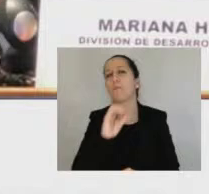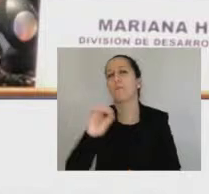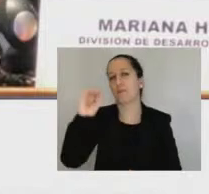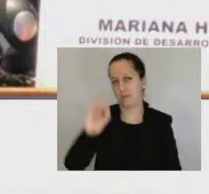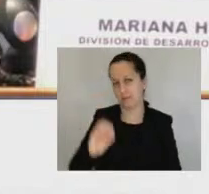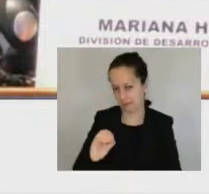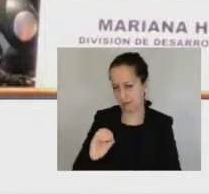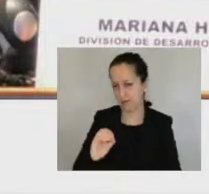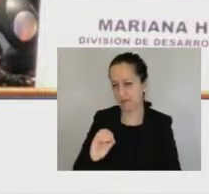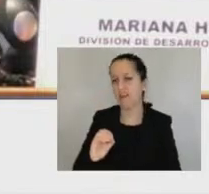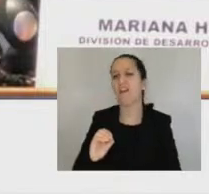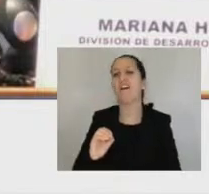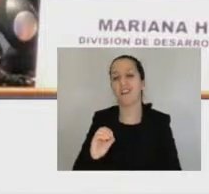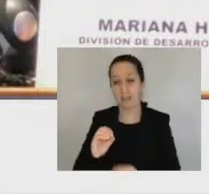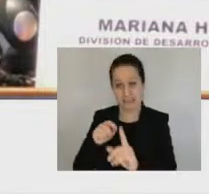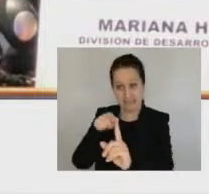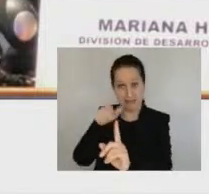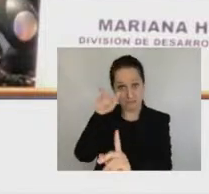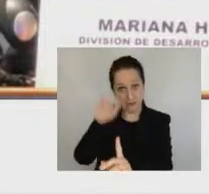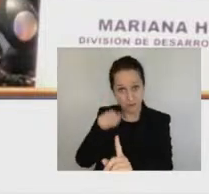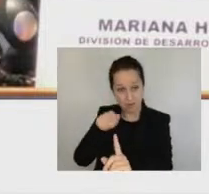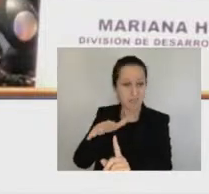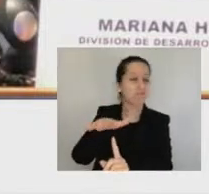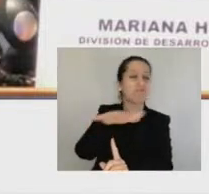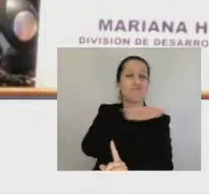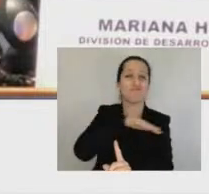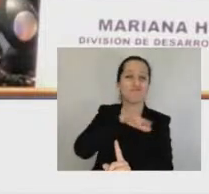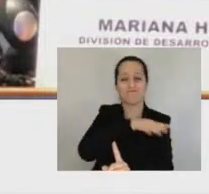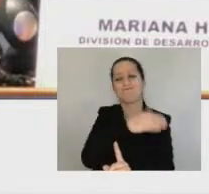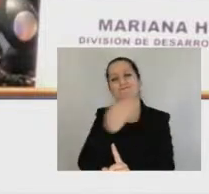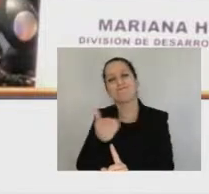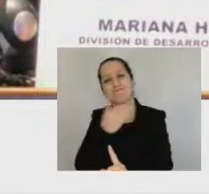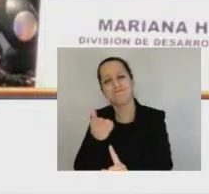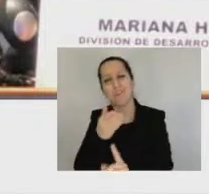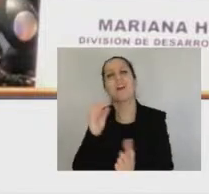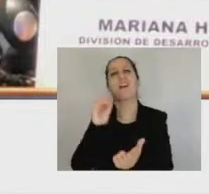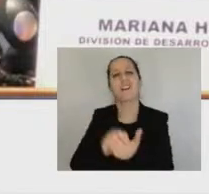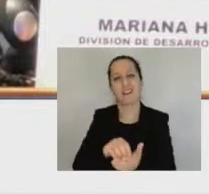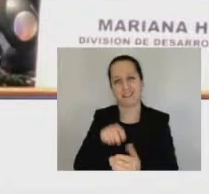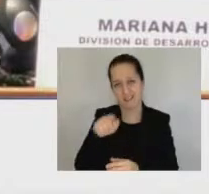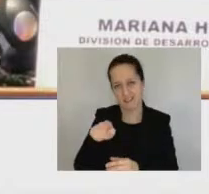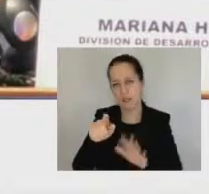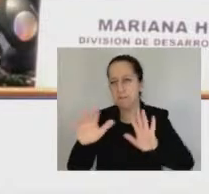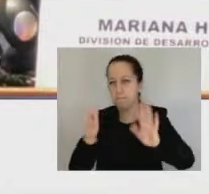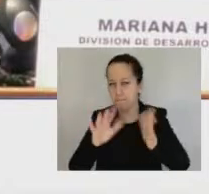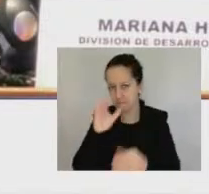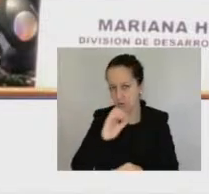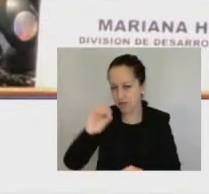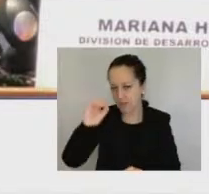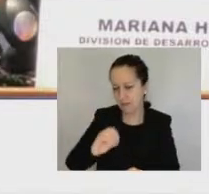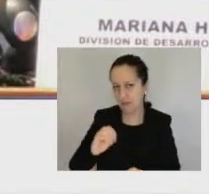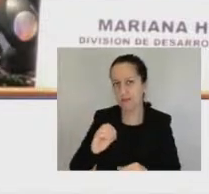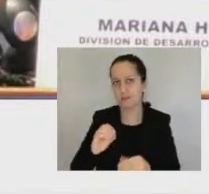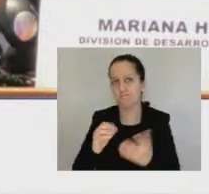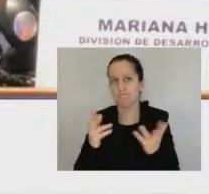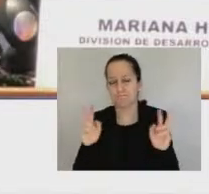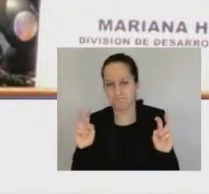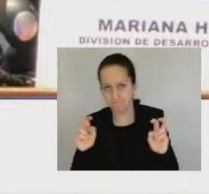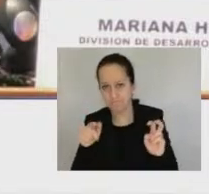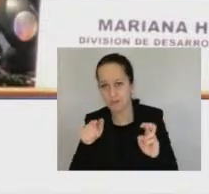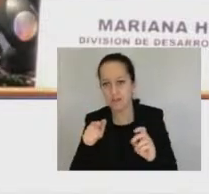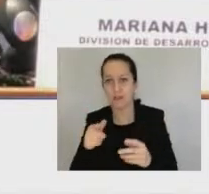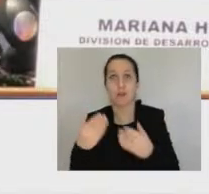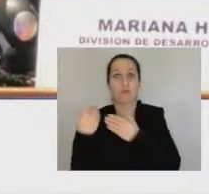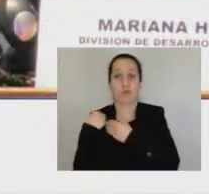outcome due to the student's circumstances. And why do we